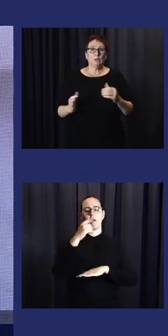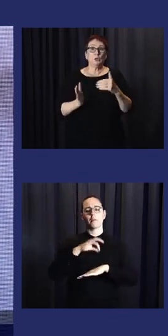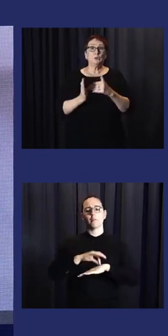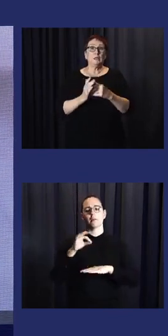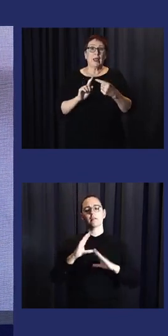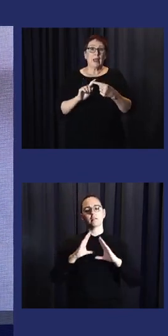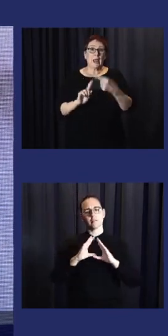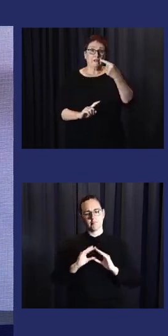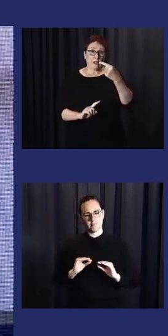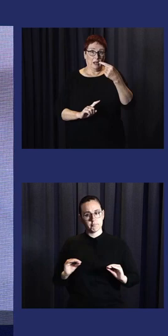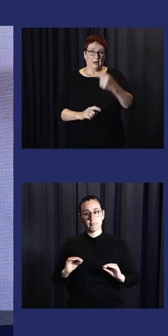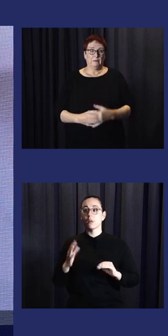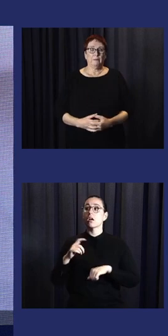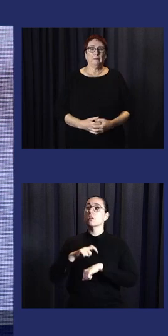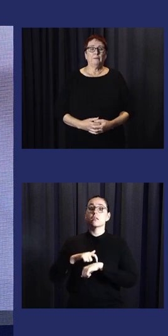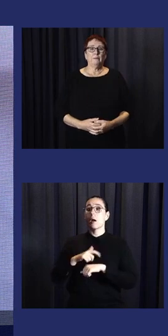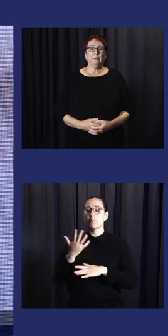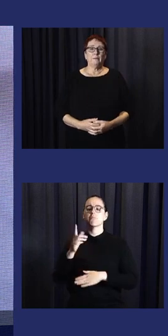today.